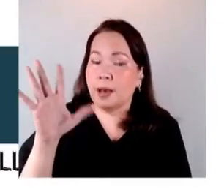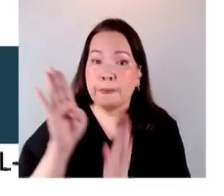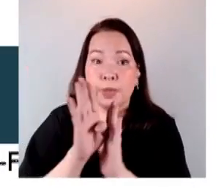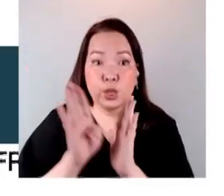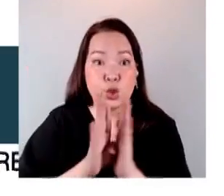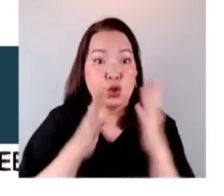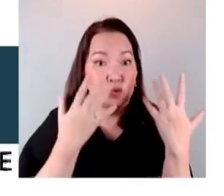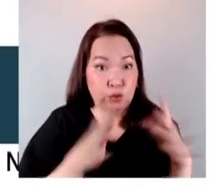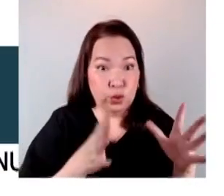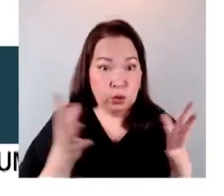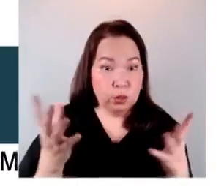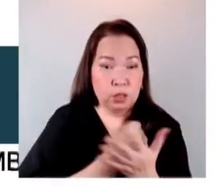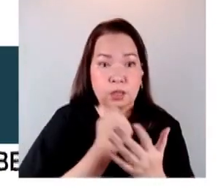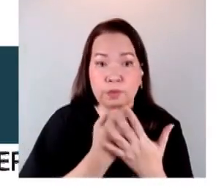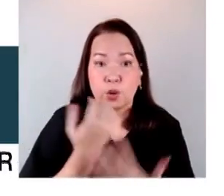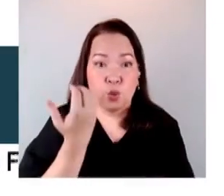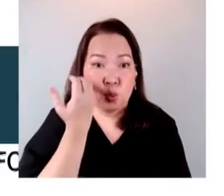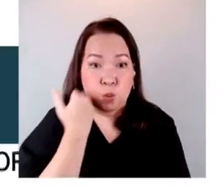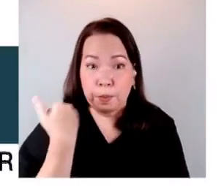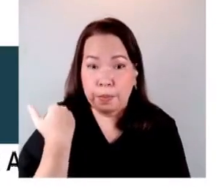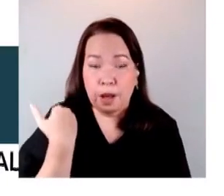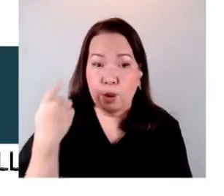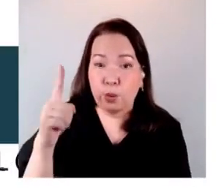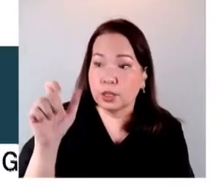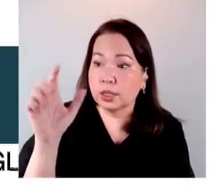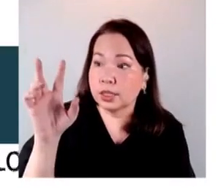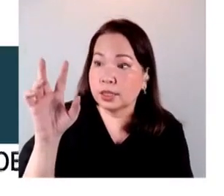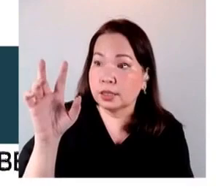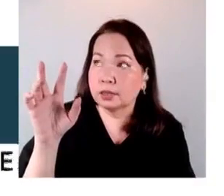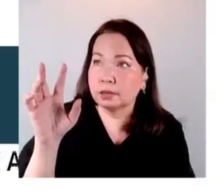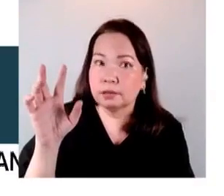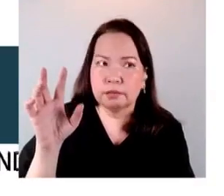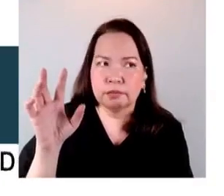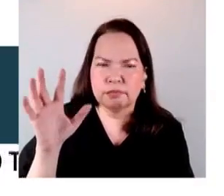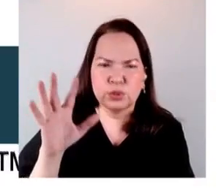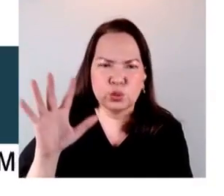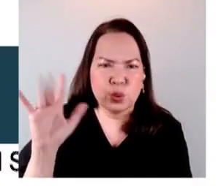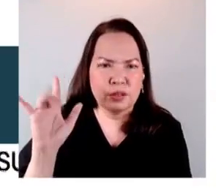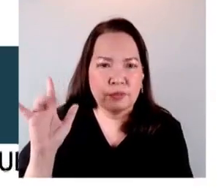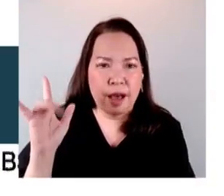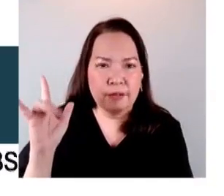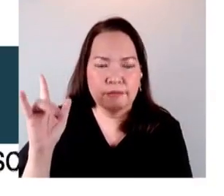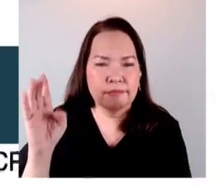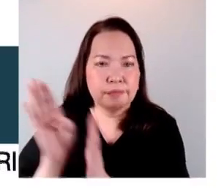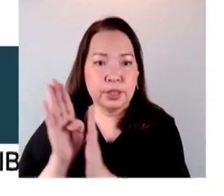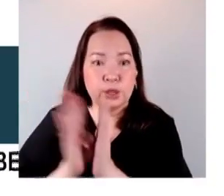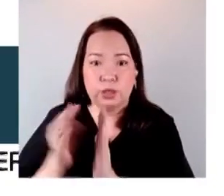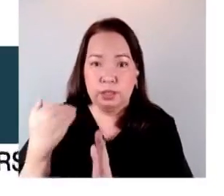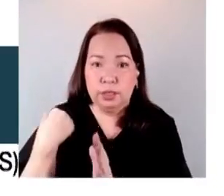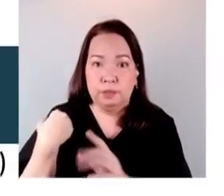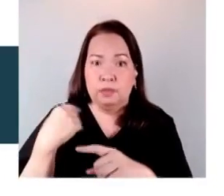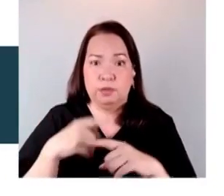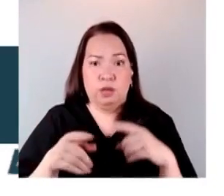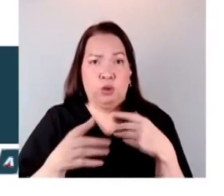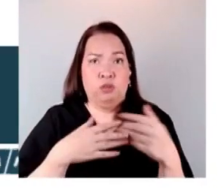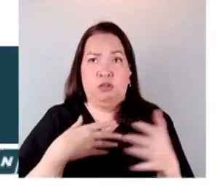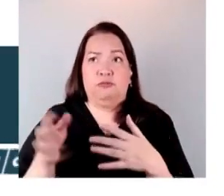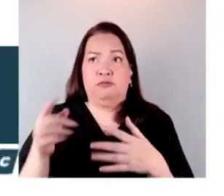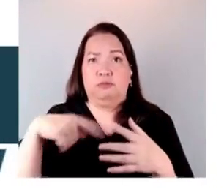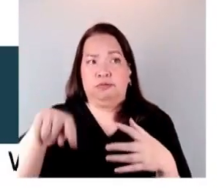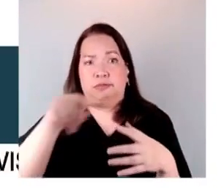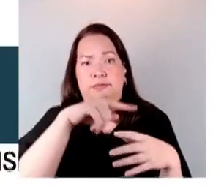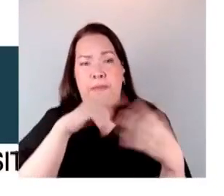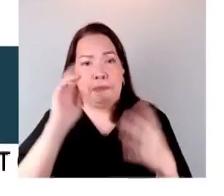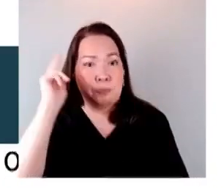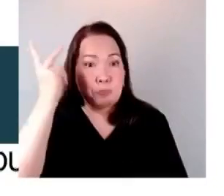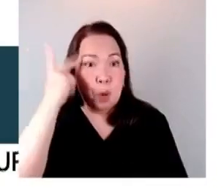to be recovered, it has been able to perform, notwithstanding the institutional weakness, notwithstanding the